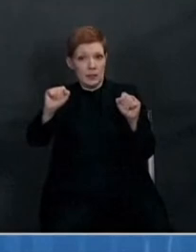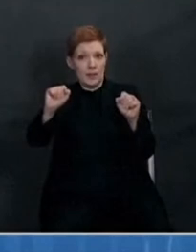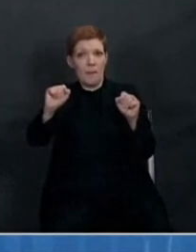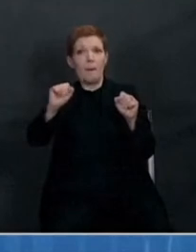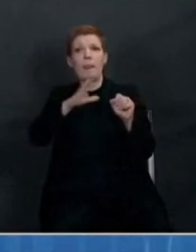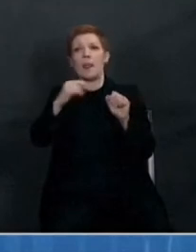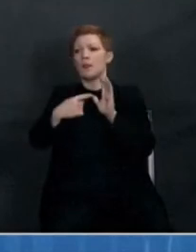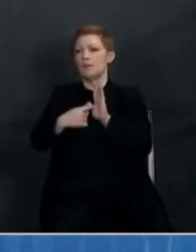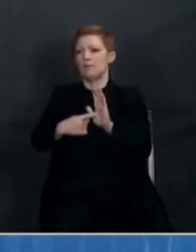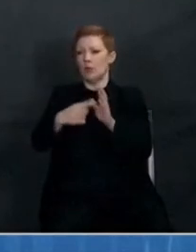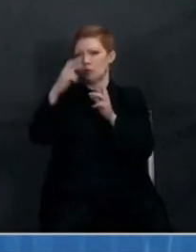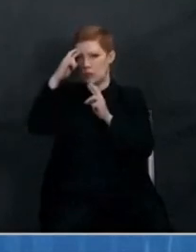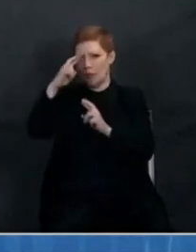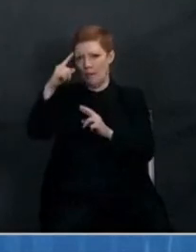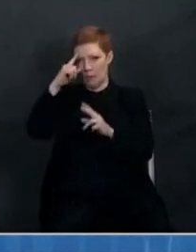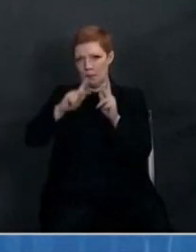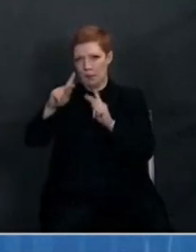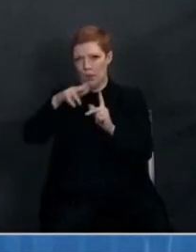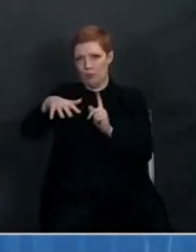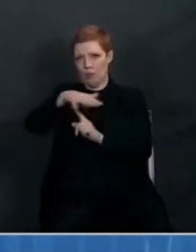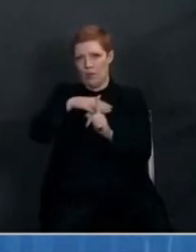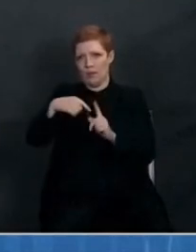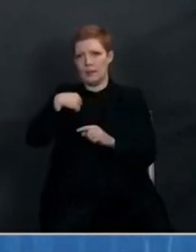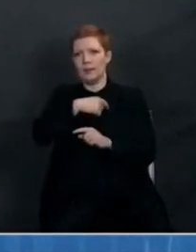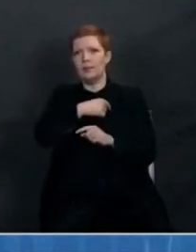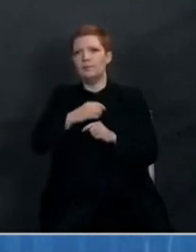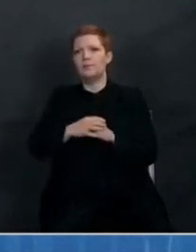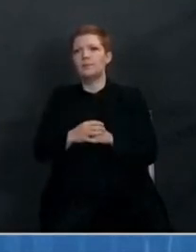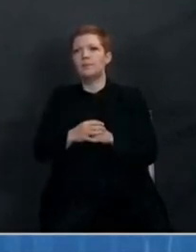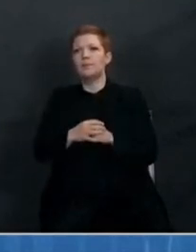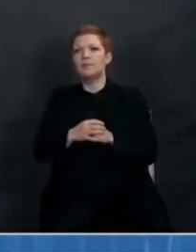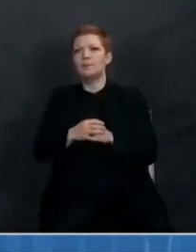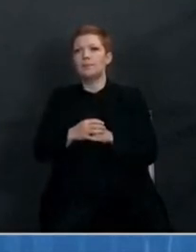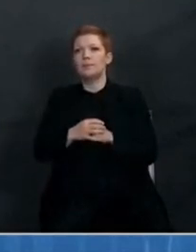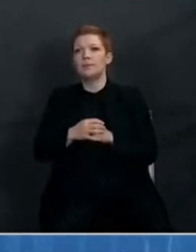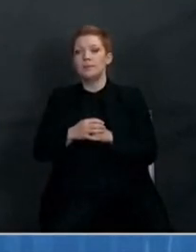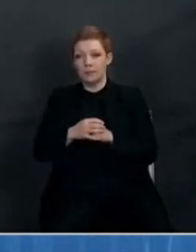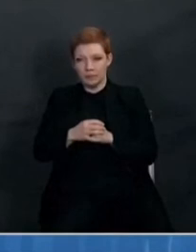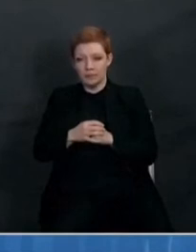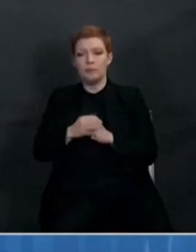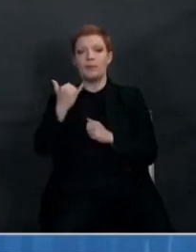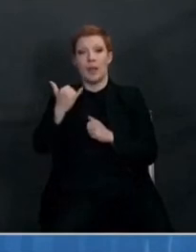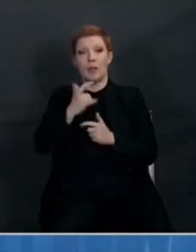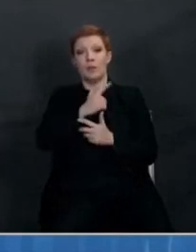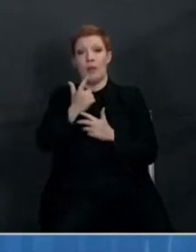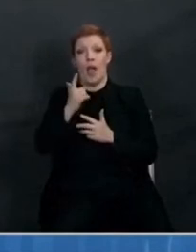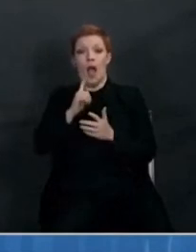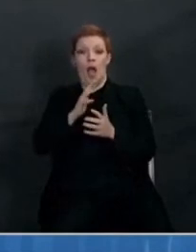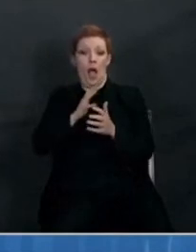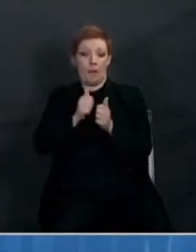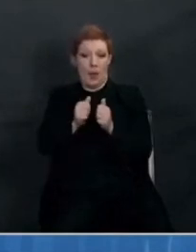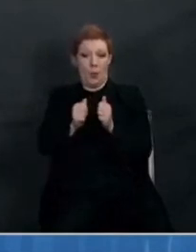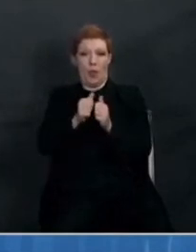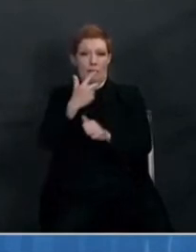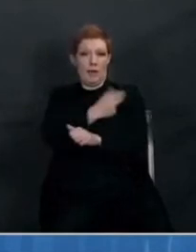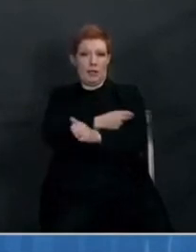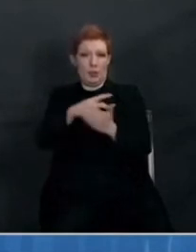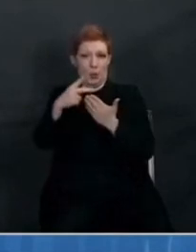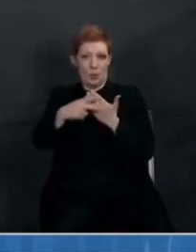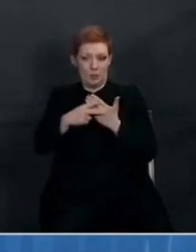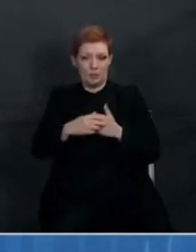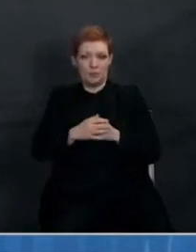for those around us. Next, I want to give an update to our vaccination program. We know that